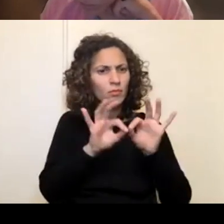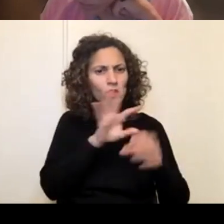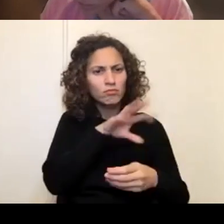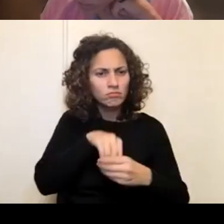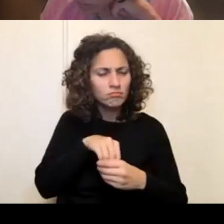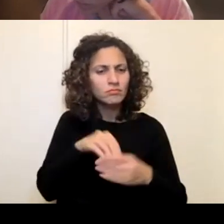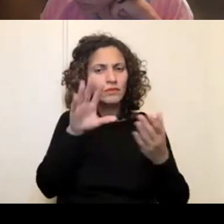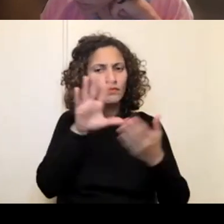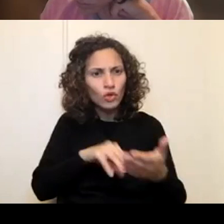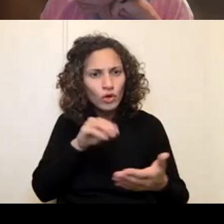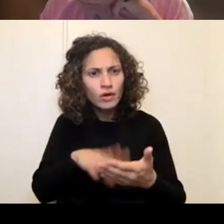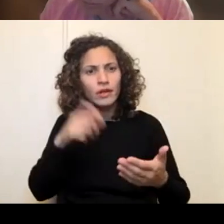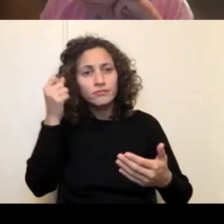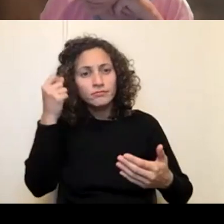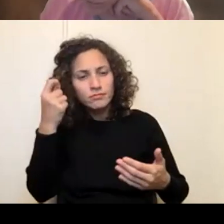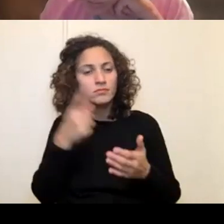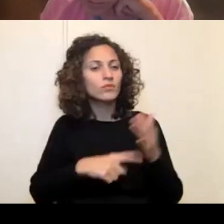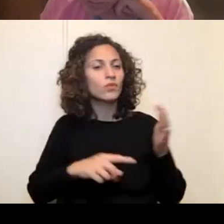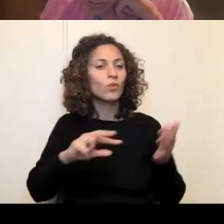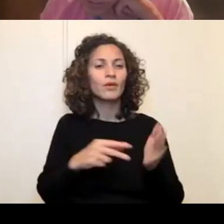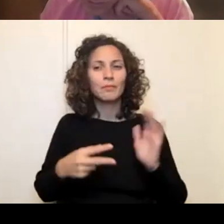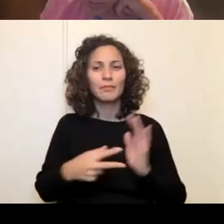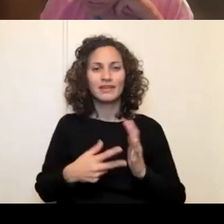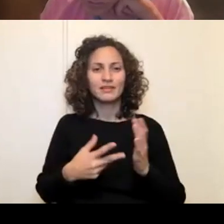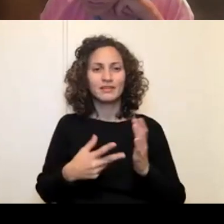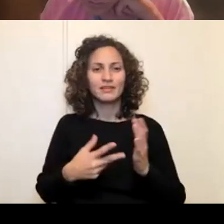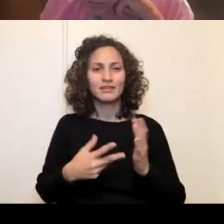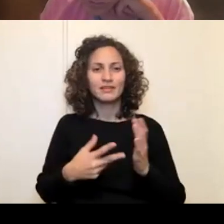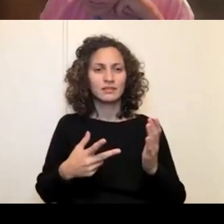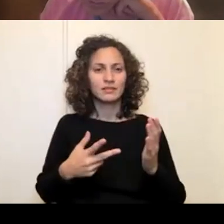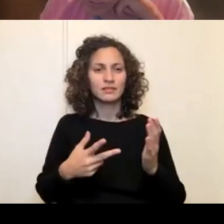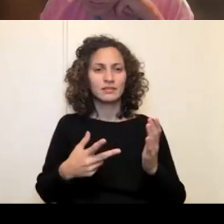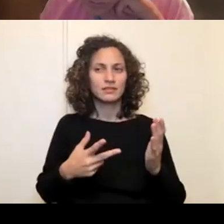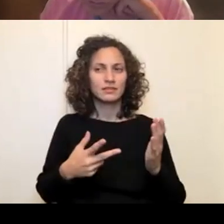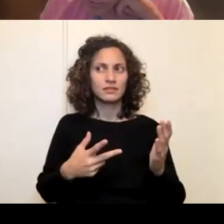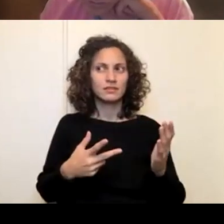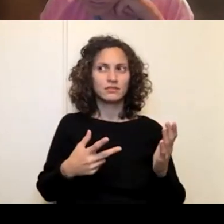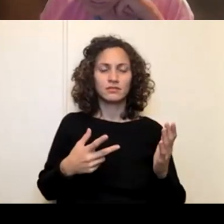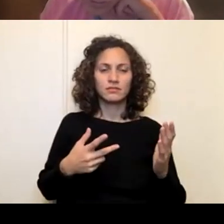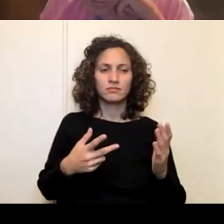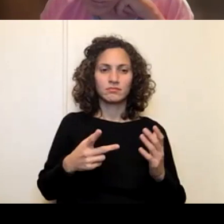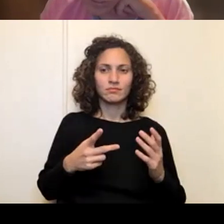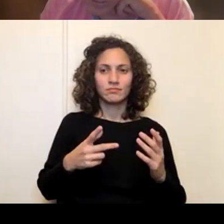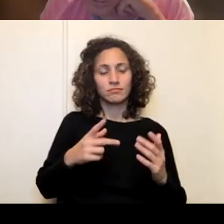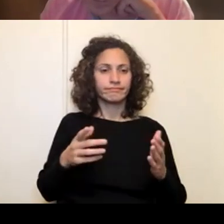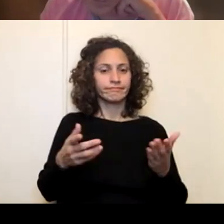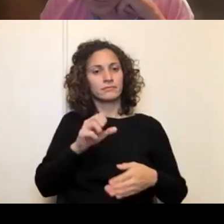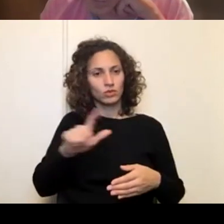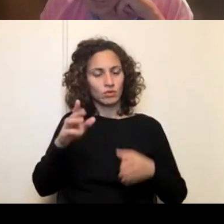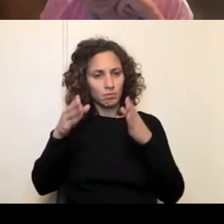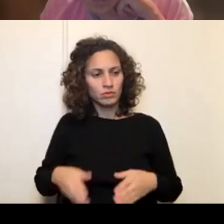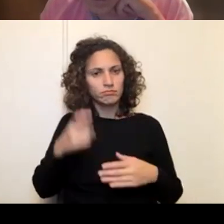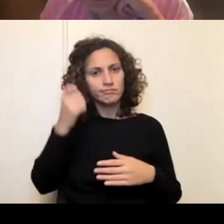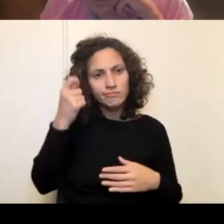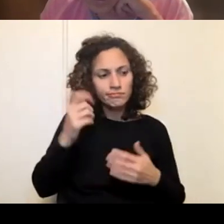and understanding what it means to be a sexual person,